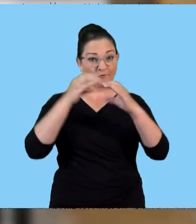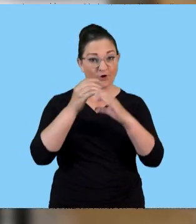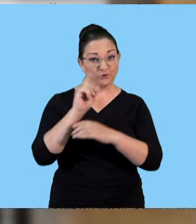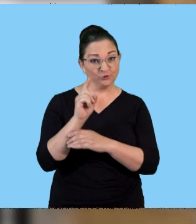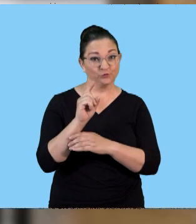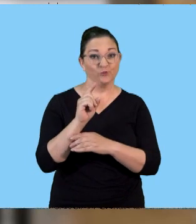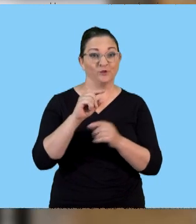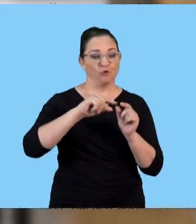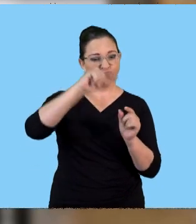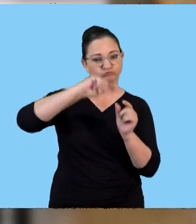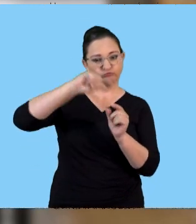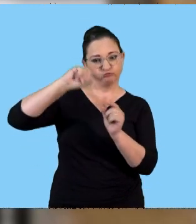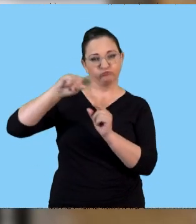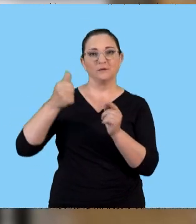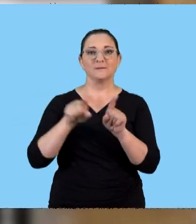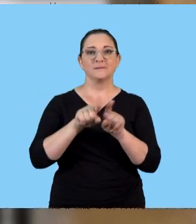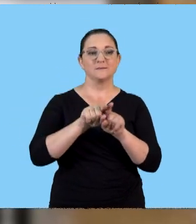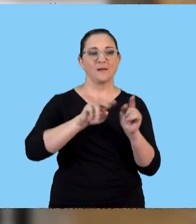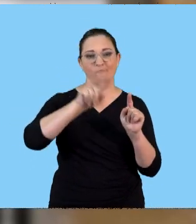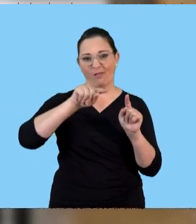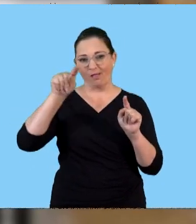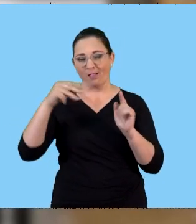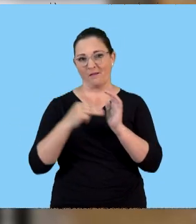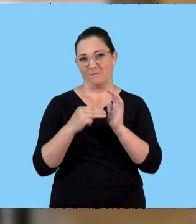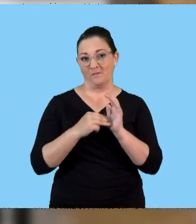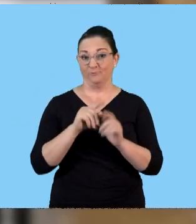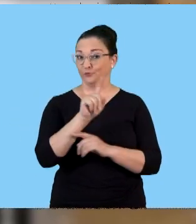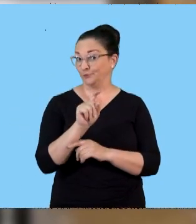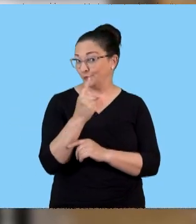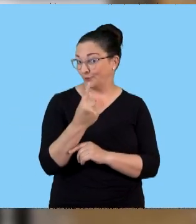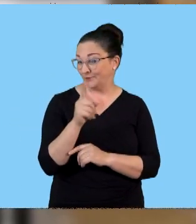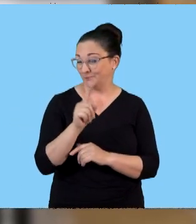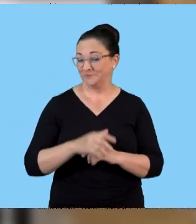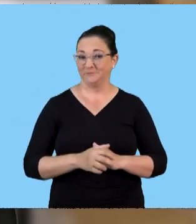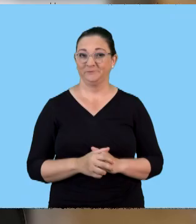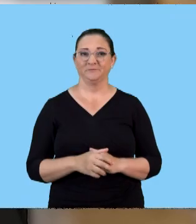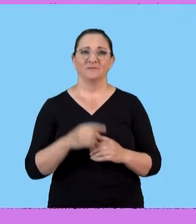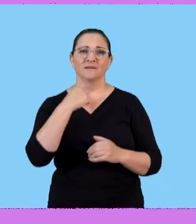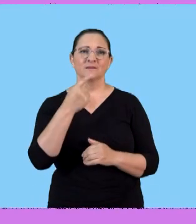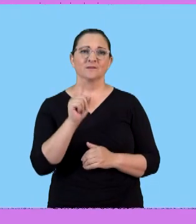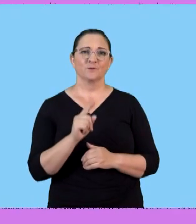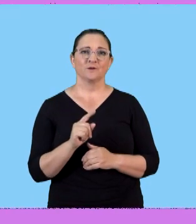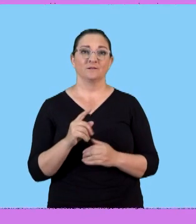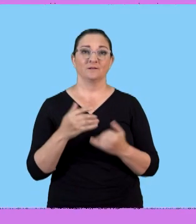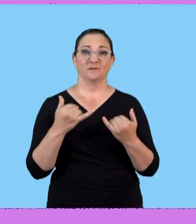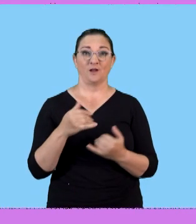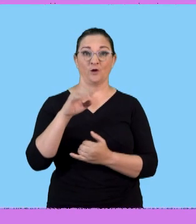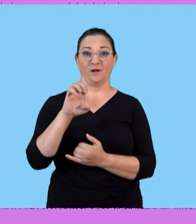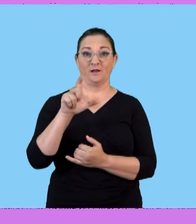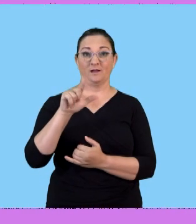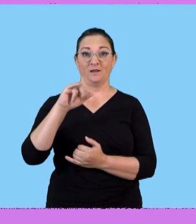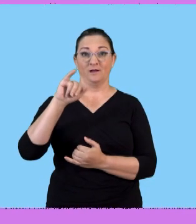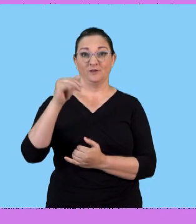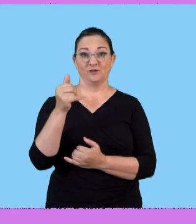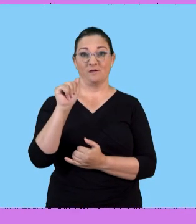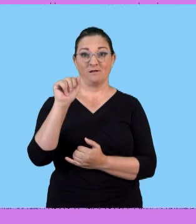and elevation maps. Let us start with our first question. Alright, so question number 1, we are saying here, Elijah is